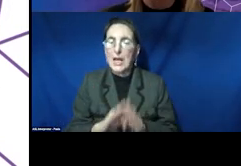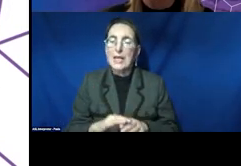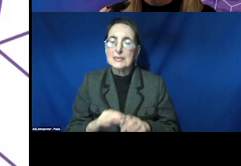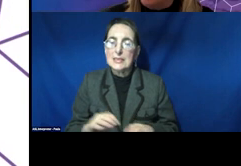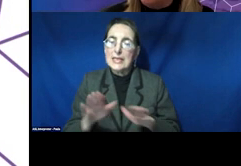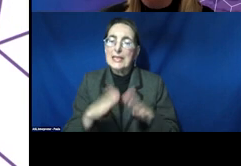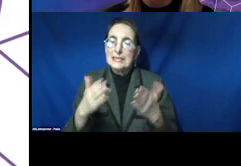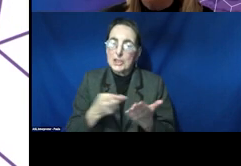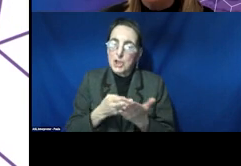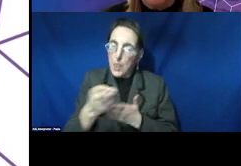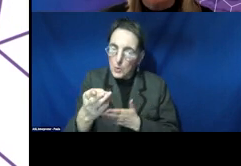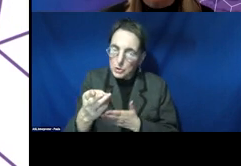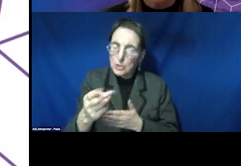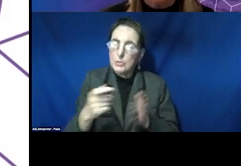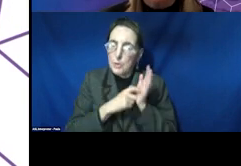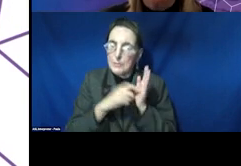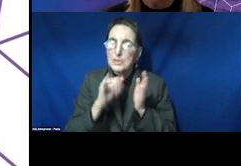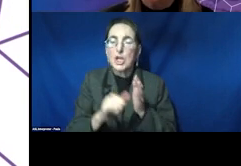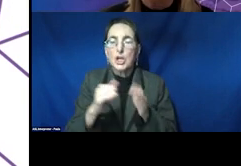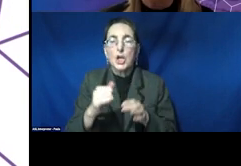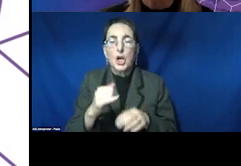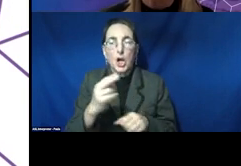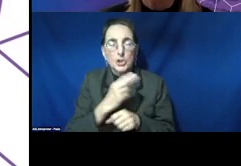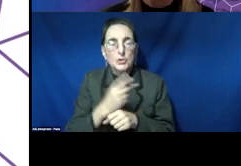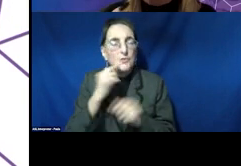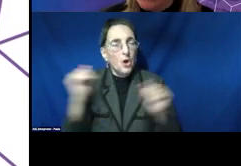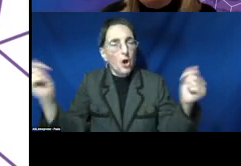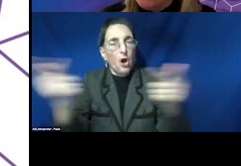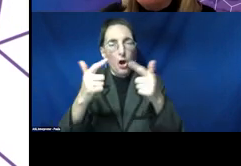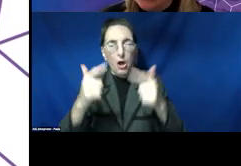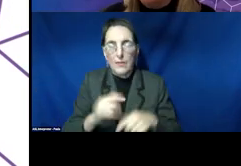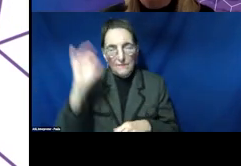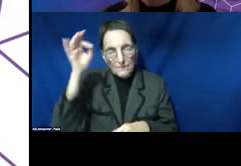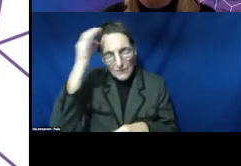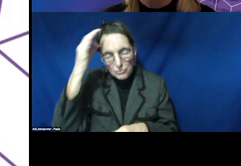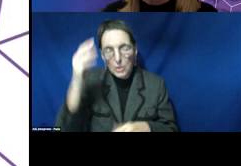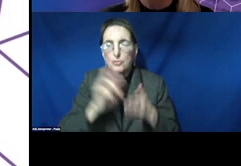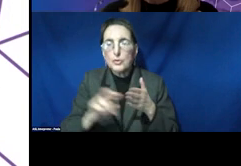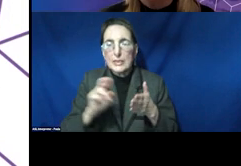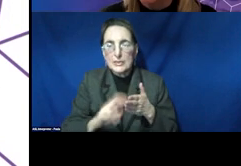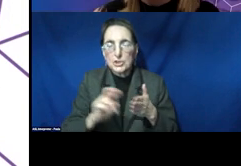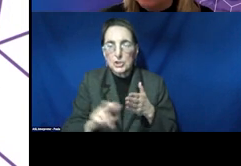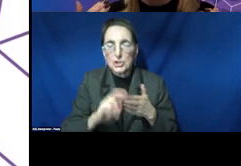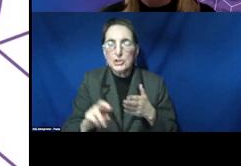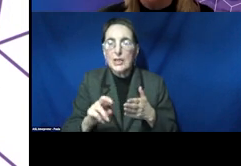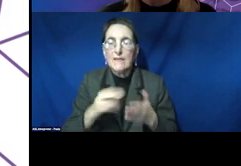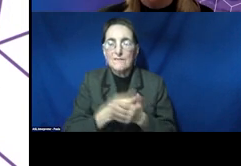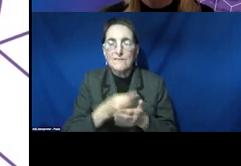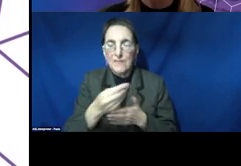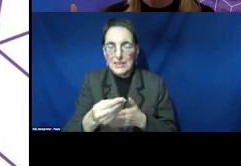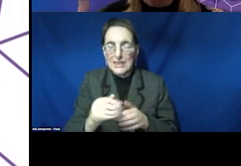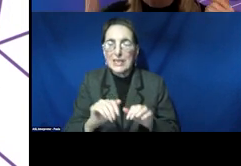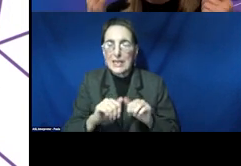use across all of the federal research funding agencies. What a novel concept that would be to get all the